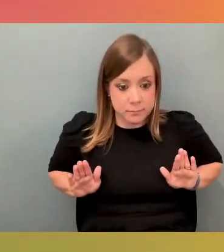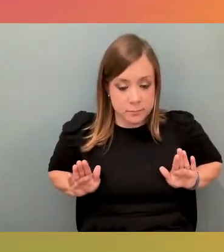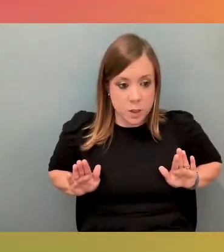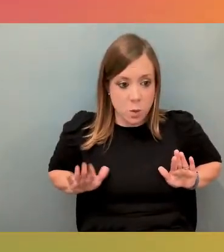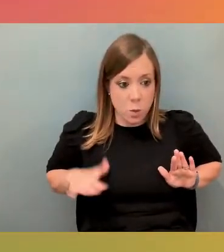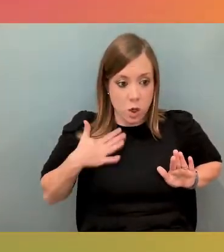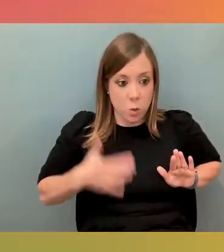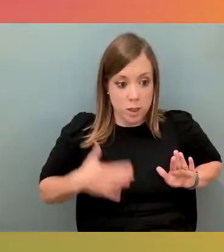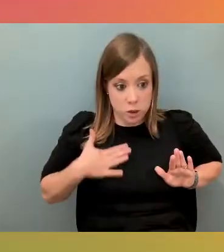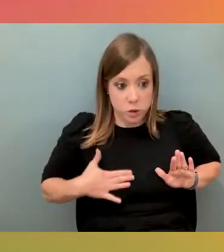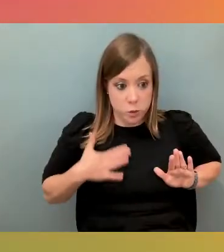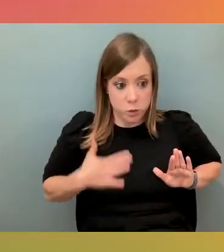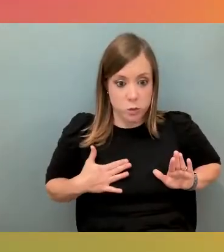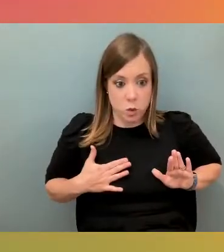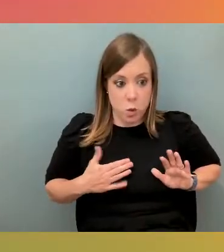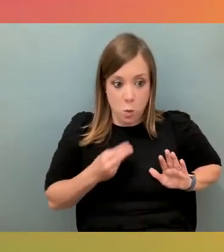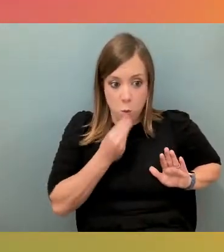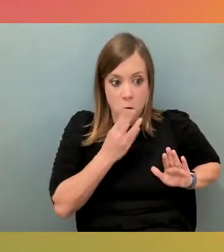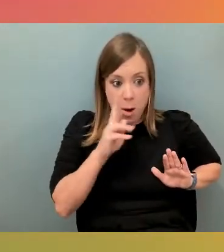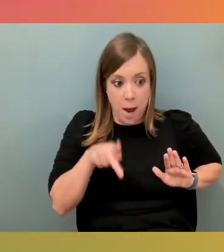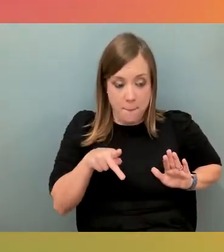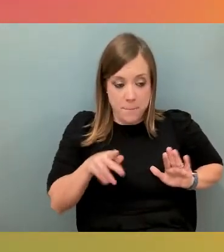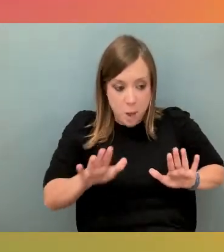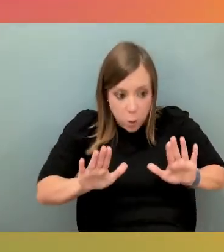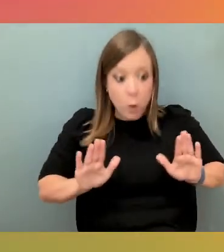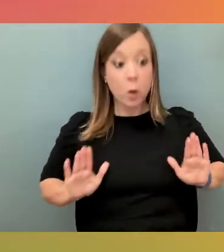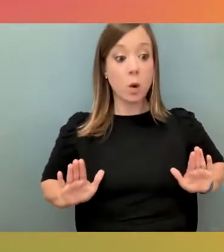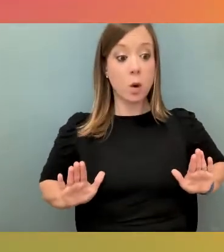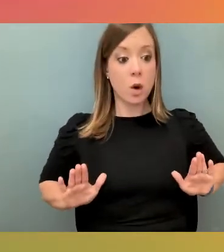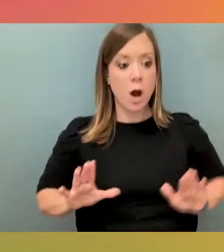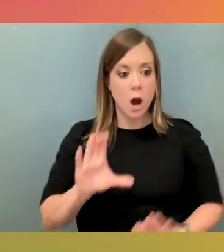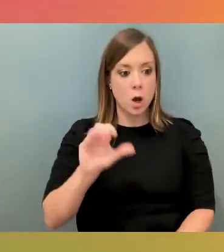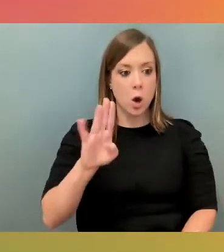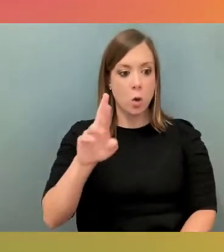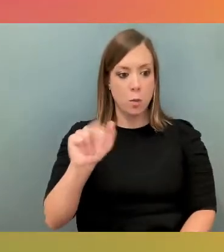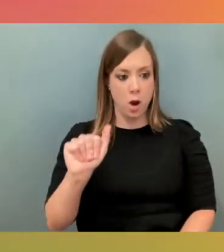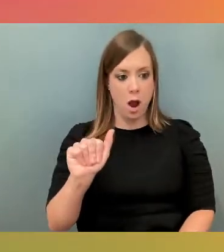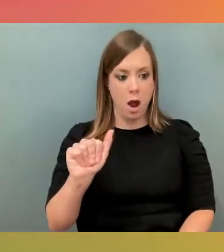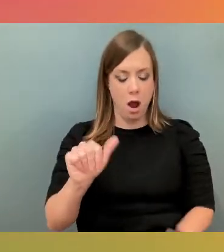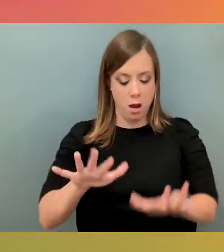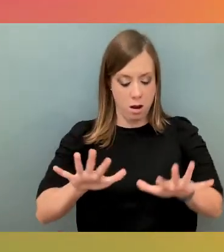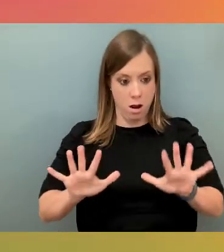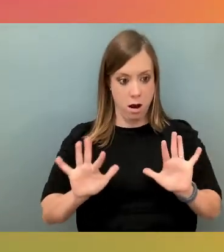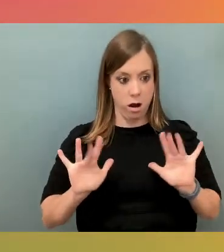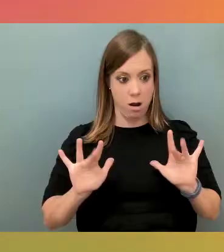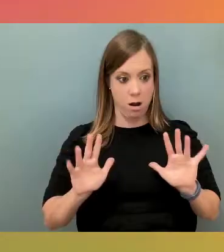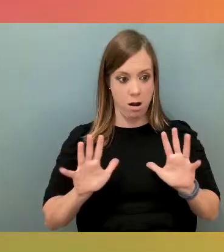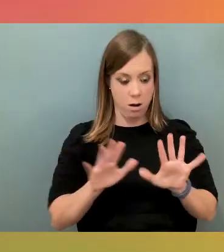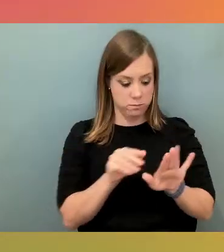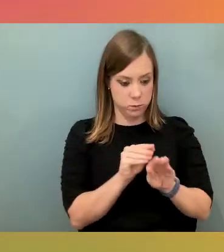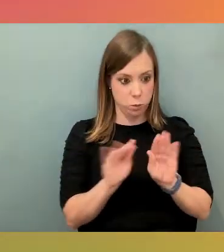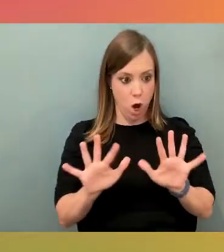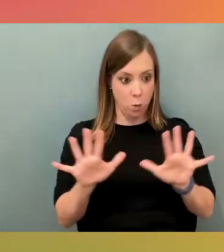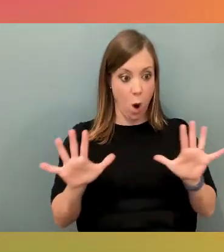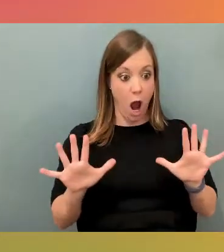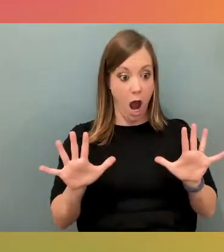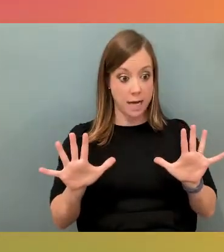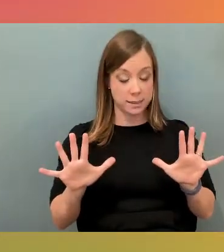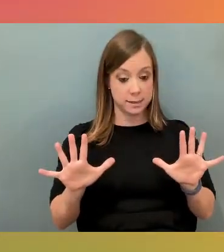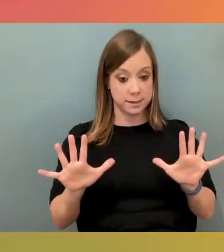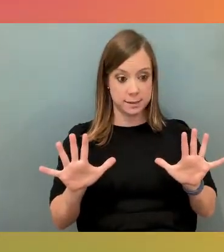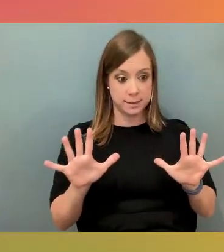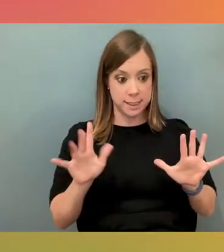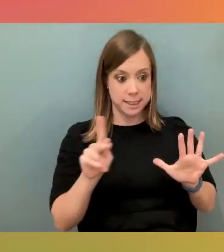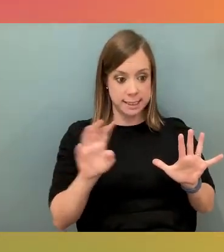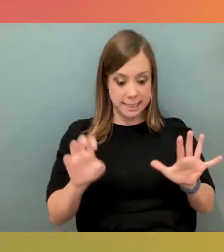our upper body with some cobra lifts. So spread the fingers wide, press down into the tops of the feet, squeeze your kneecaps,